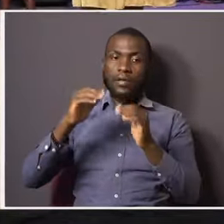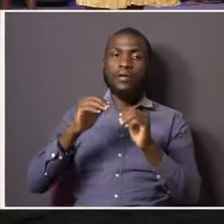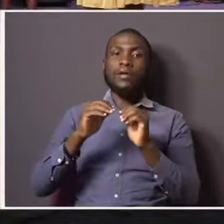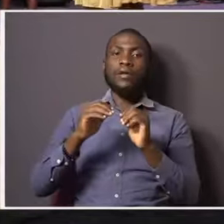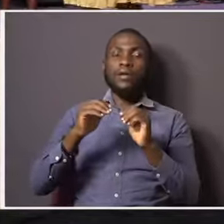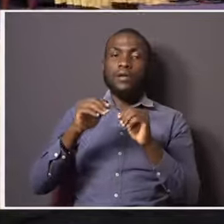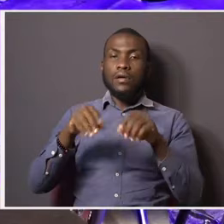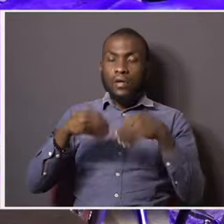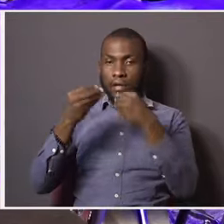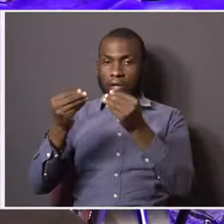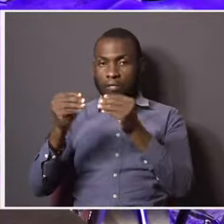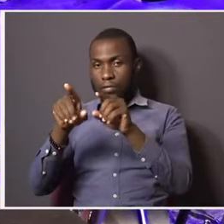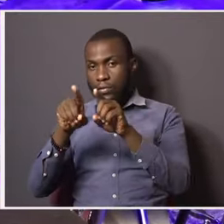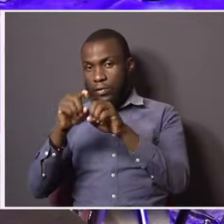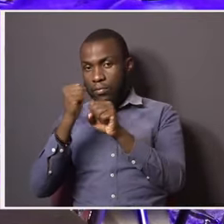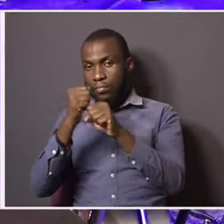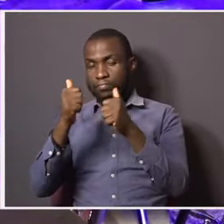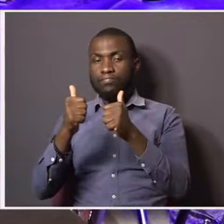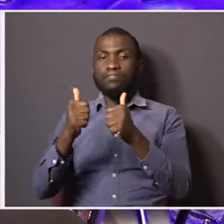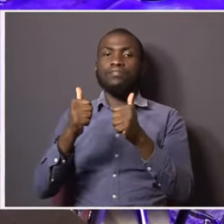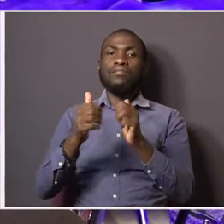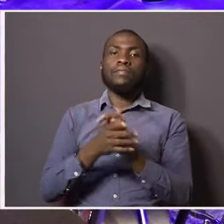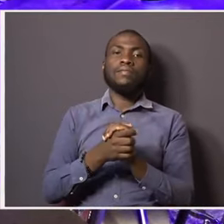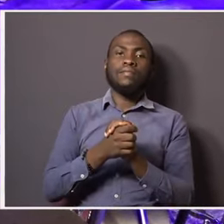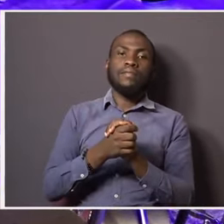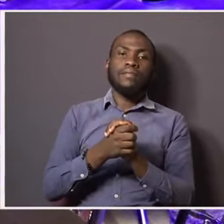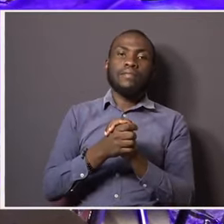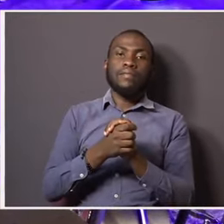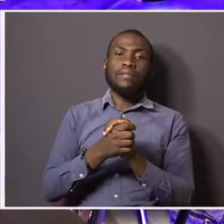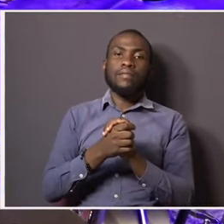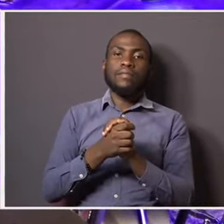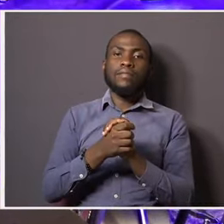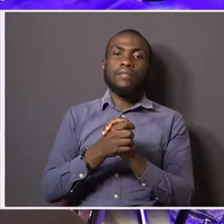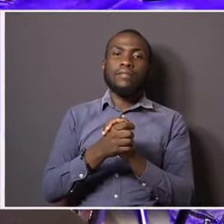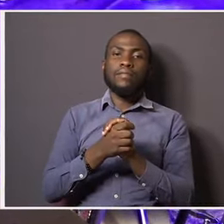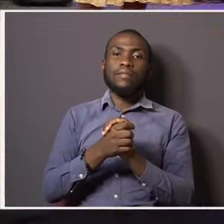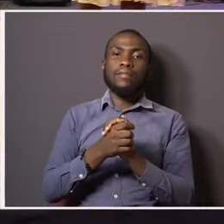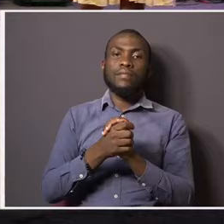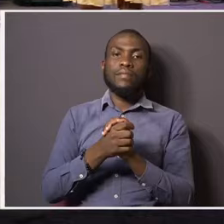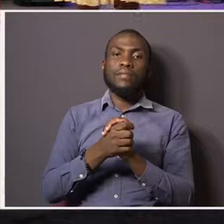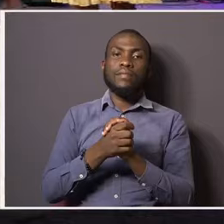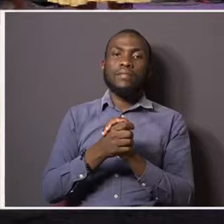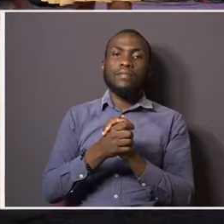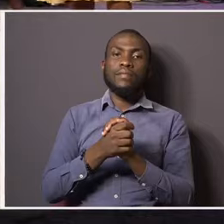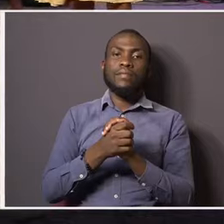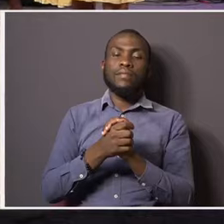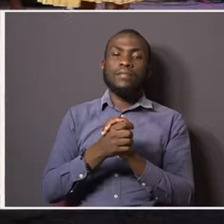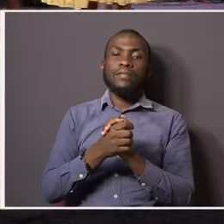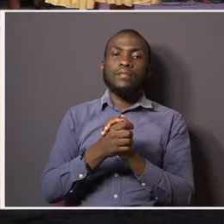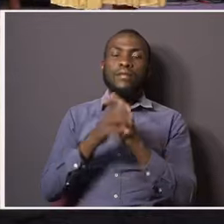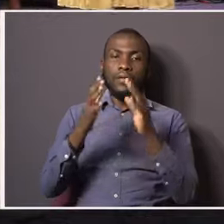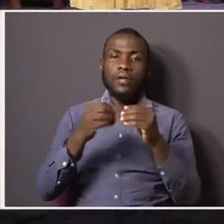dance and in praising and in glory, for he reigns on high and he has brought light in the